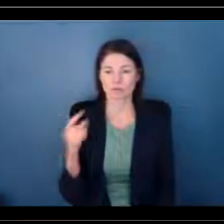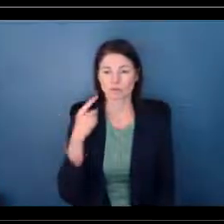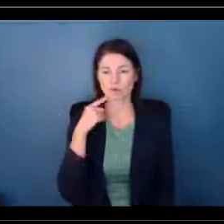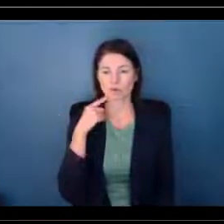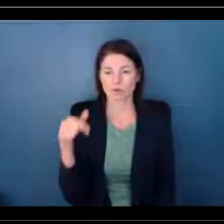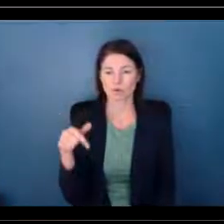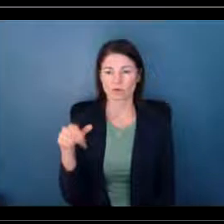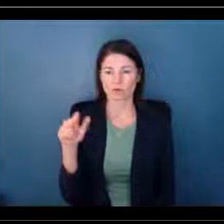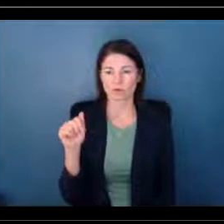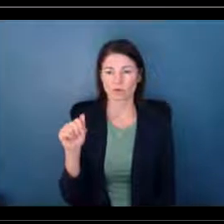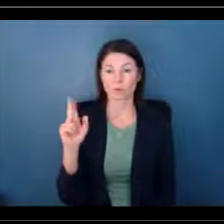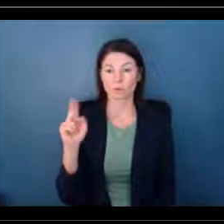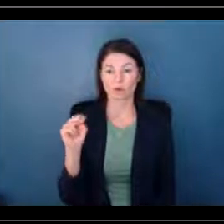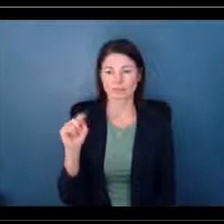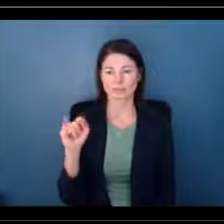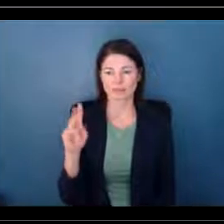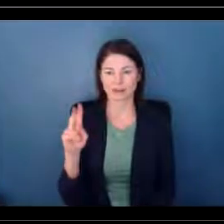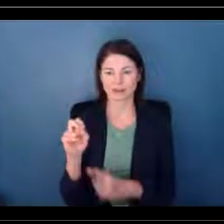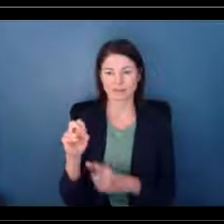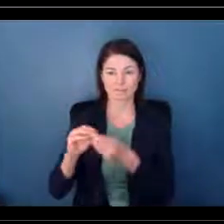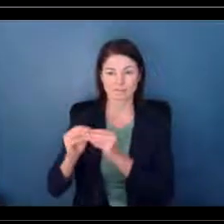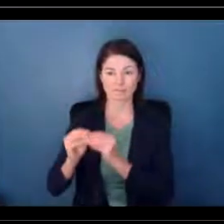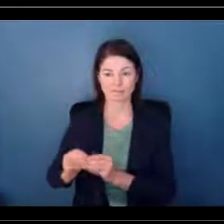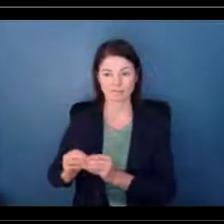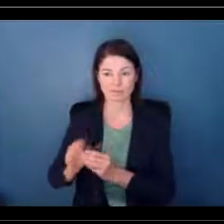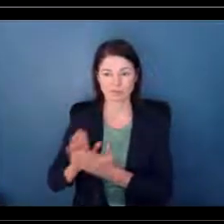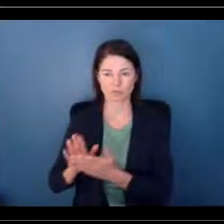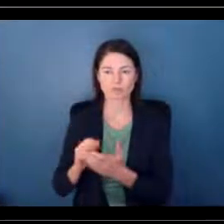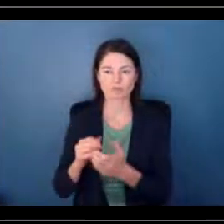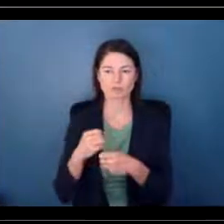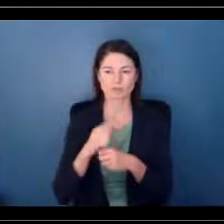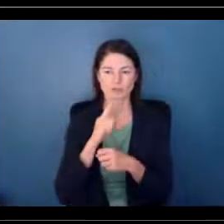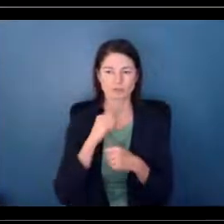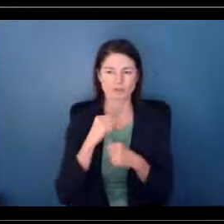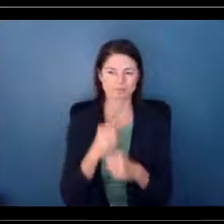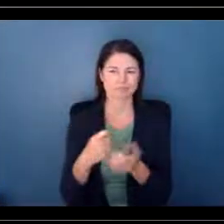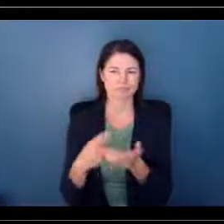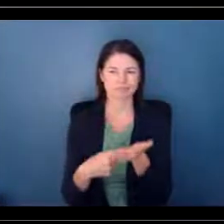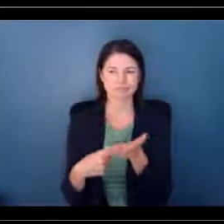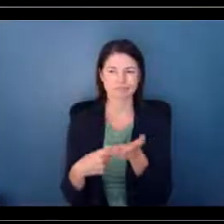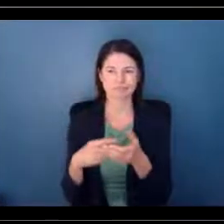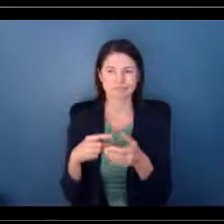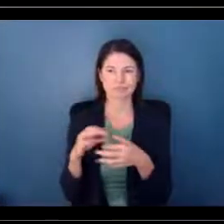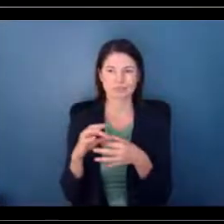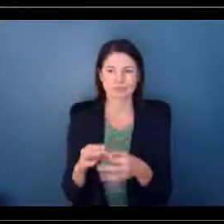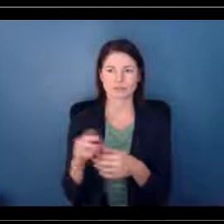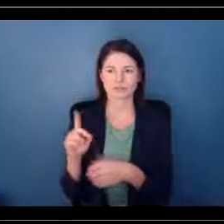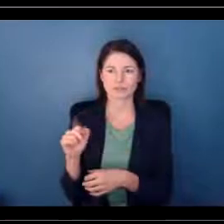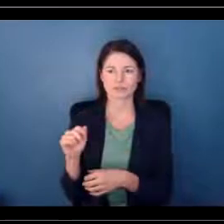quantitative approach, we can certainly make sure that we have that robust discussion around those data sources.